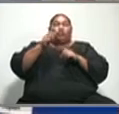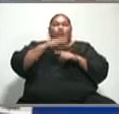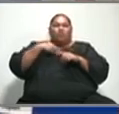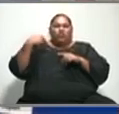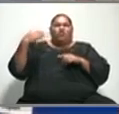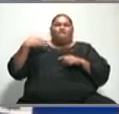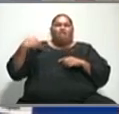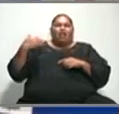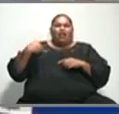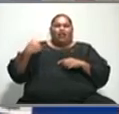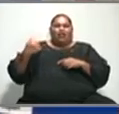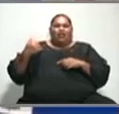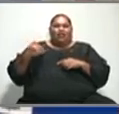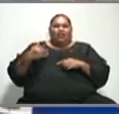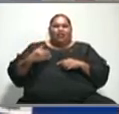Health.